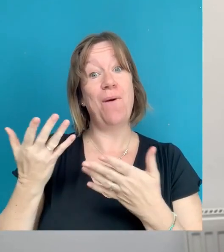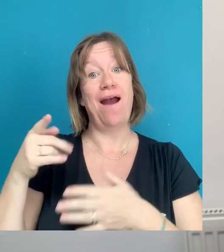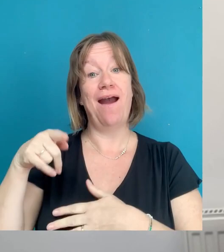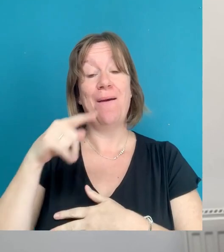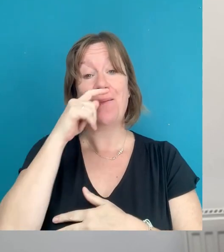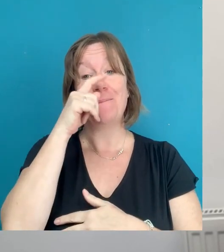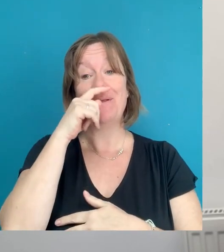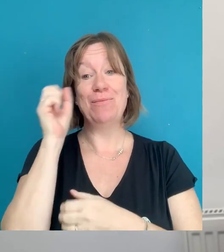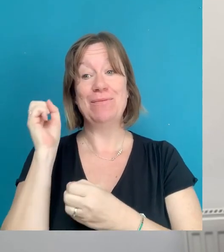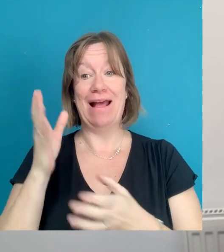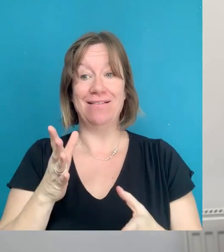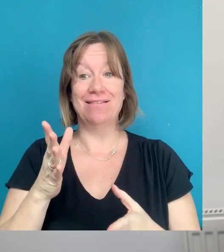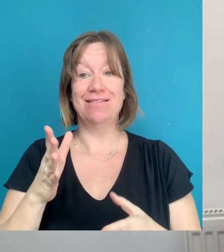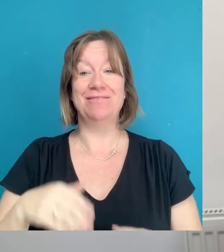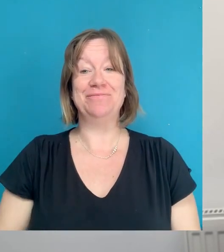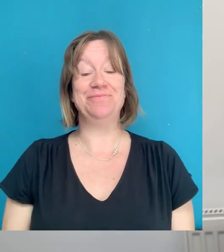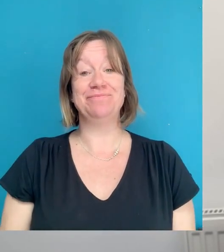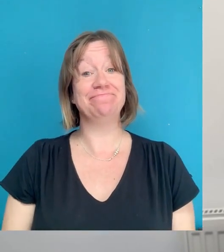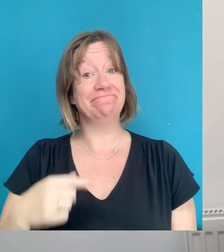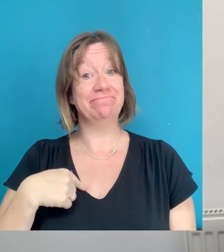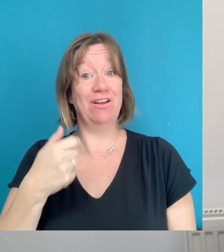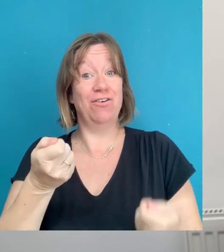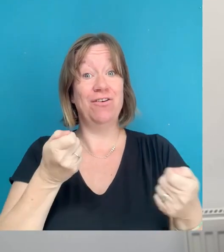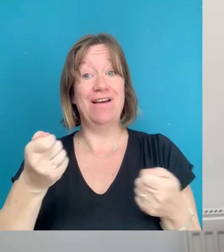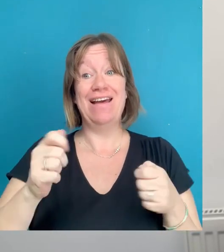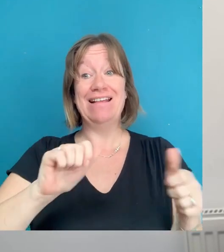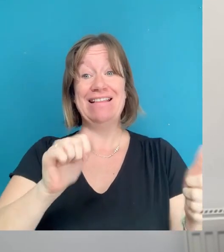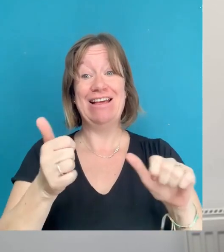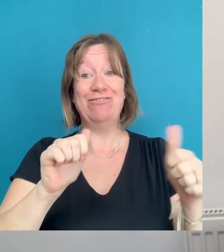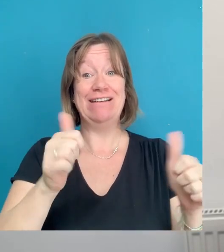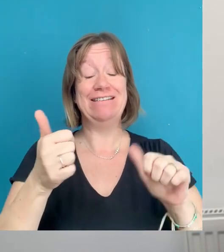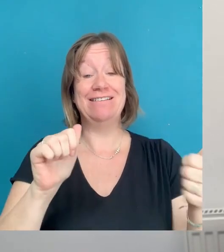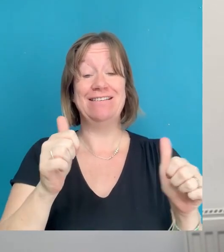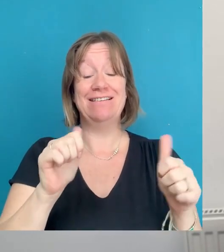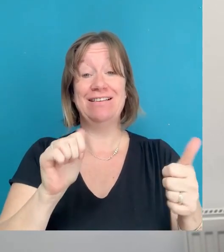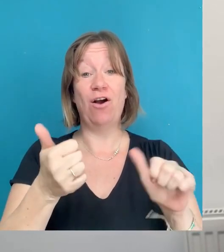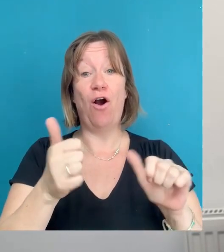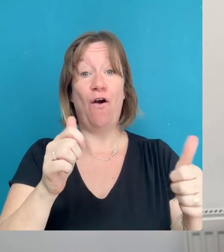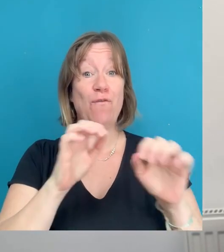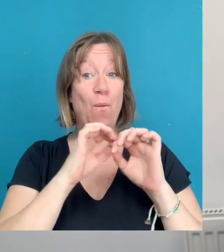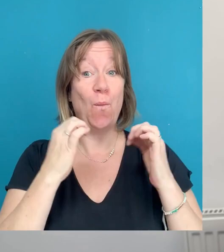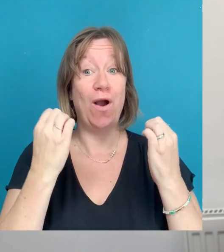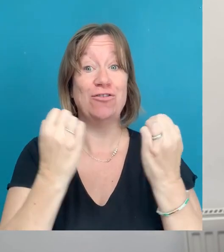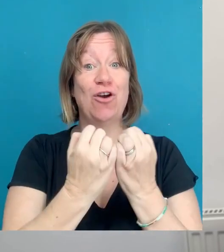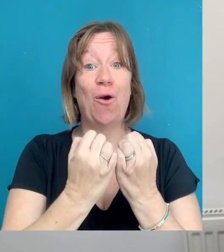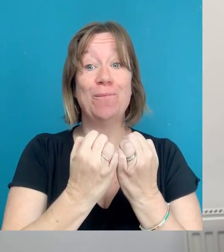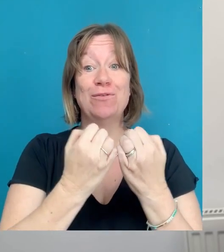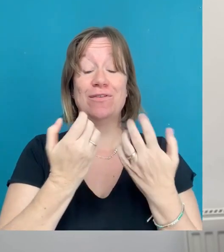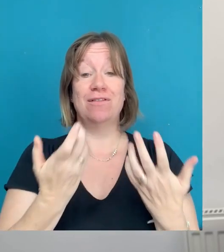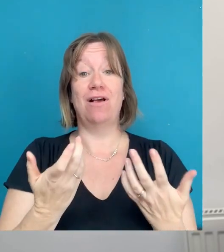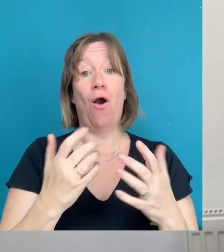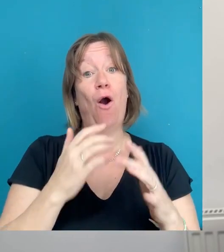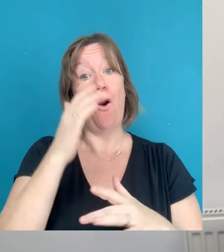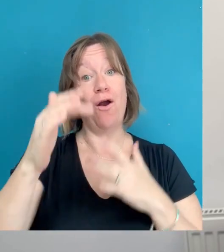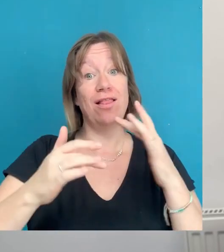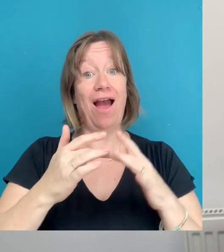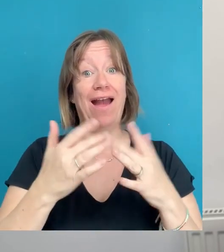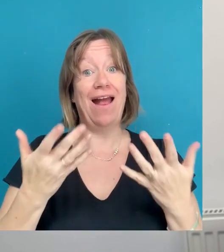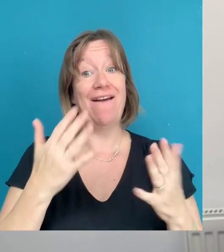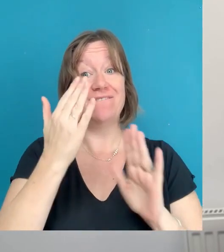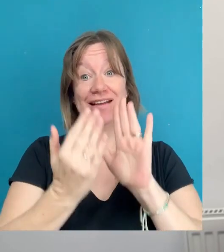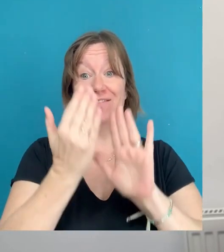Peterborough Presents. And during my residency, I'm running a series of in-person and online printmaking and